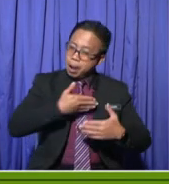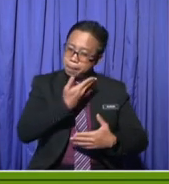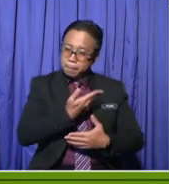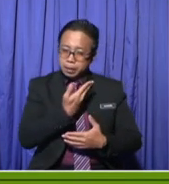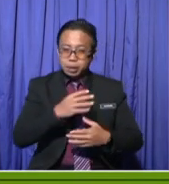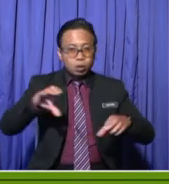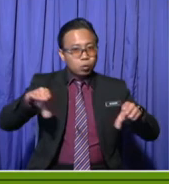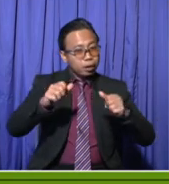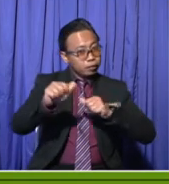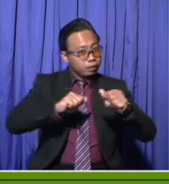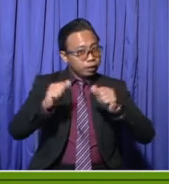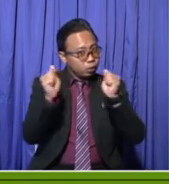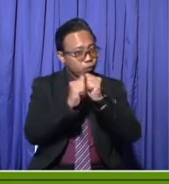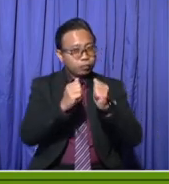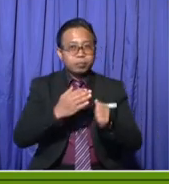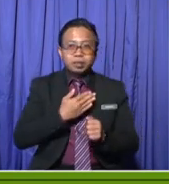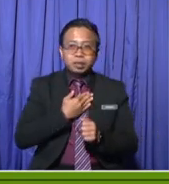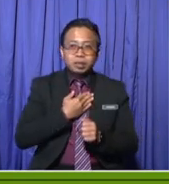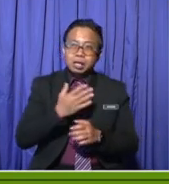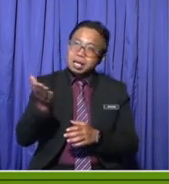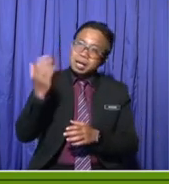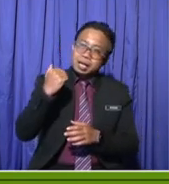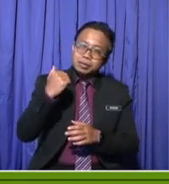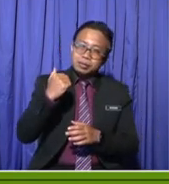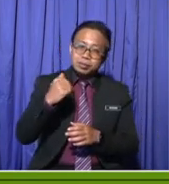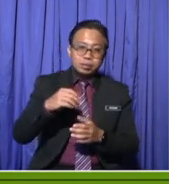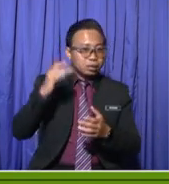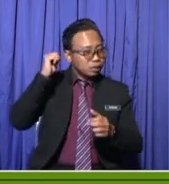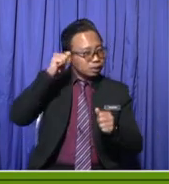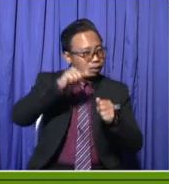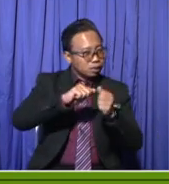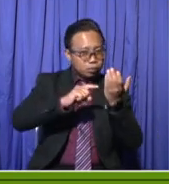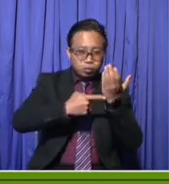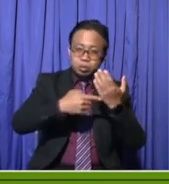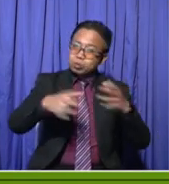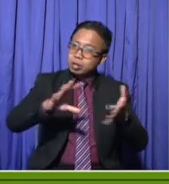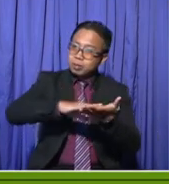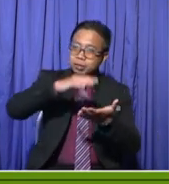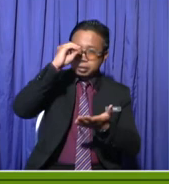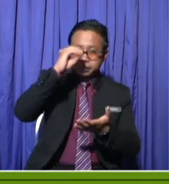me? Let's recall what you have learned this time.